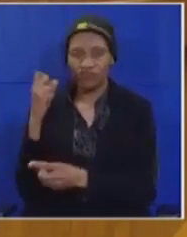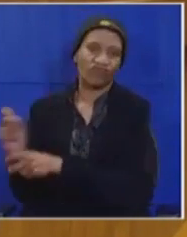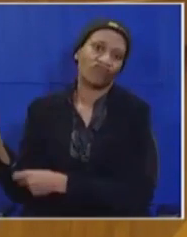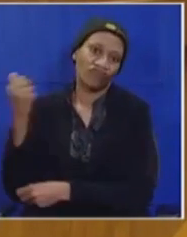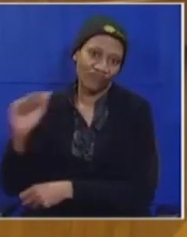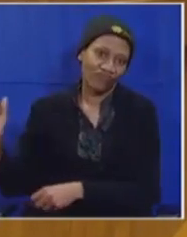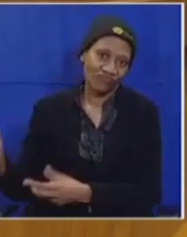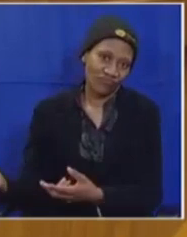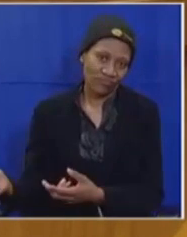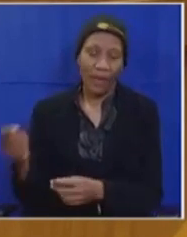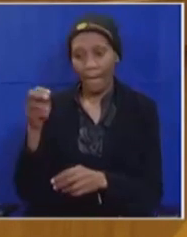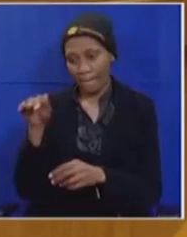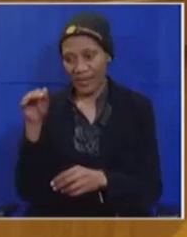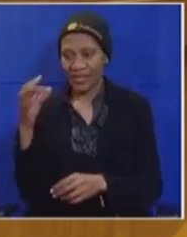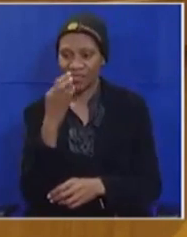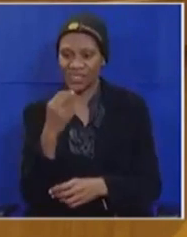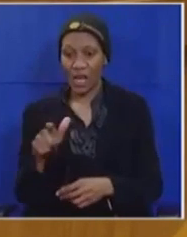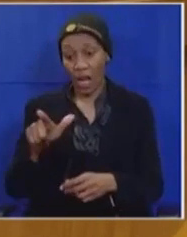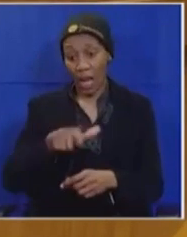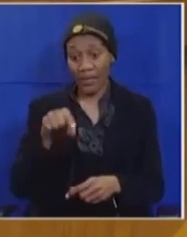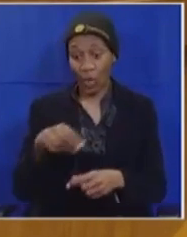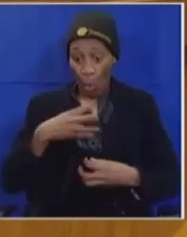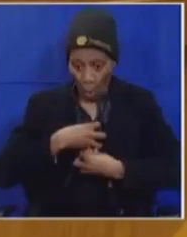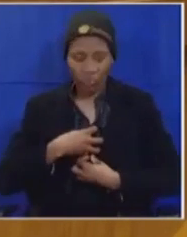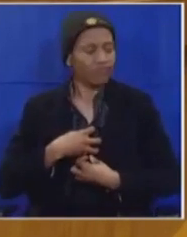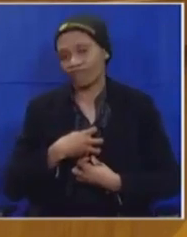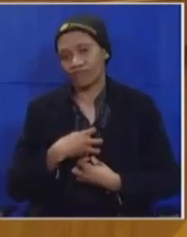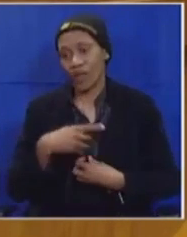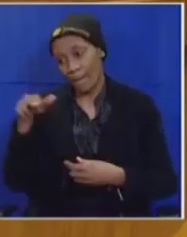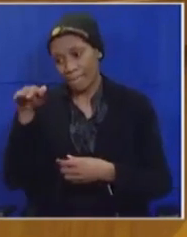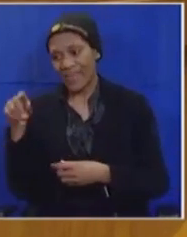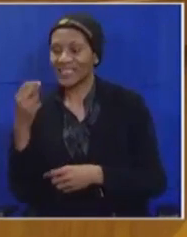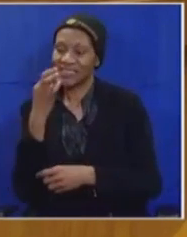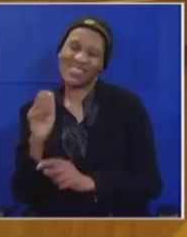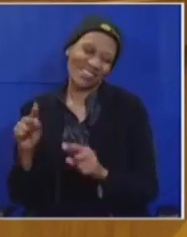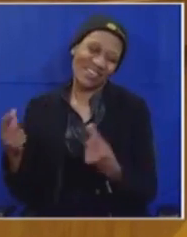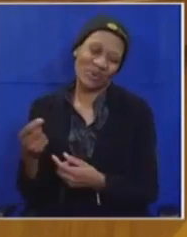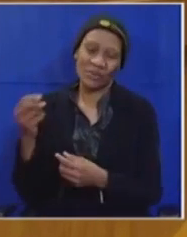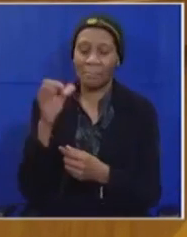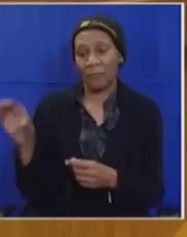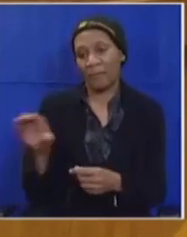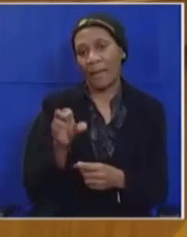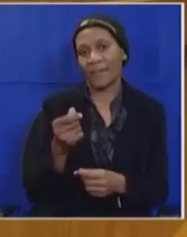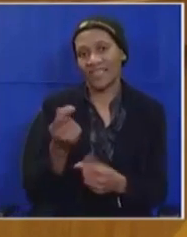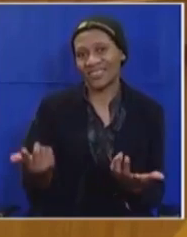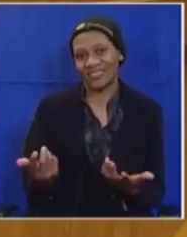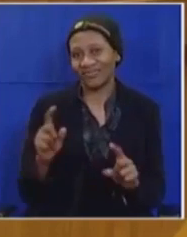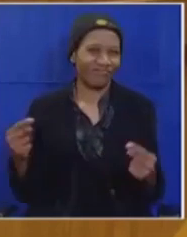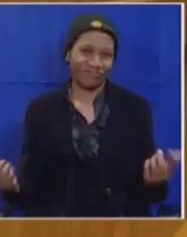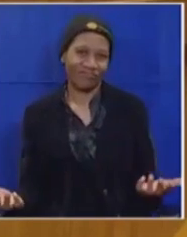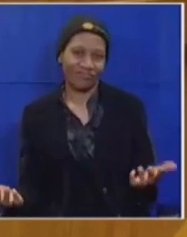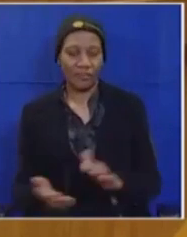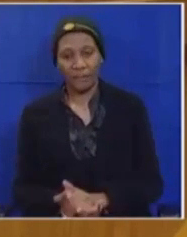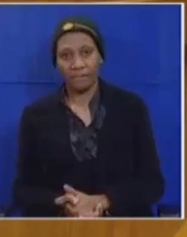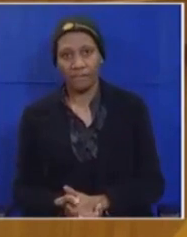you don't own this piece of land. We can't give you a loan on the basis of a lease. And some of